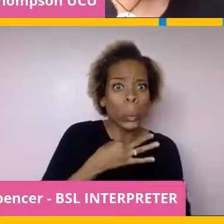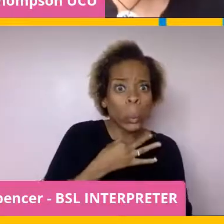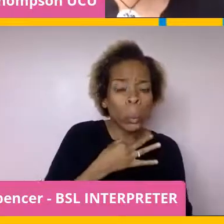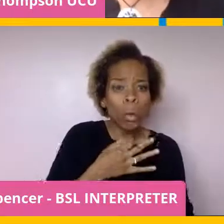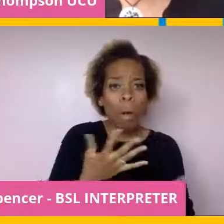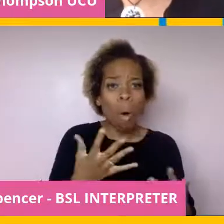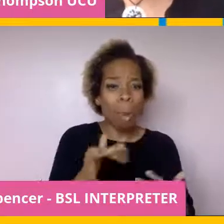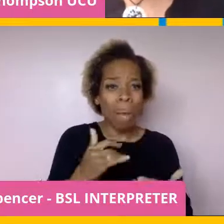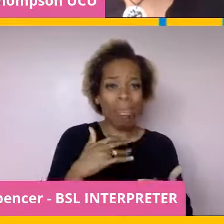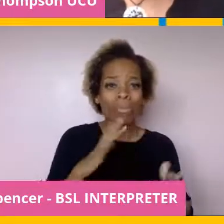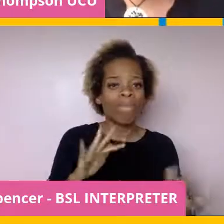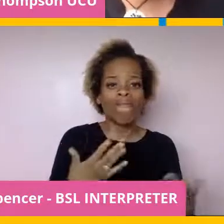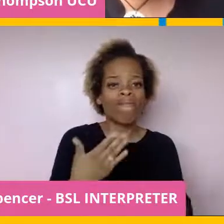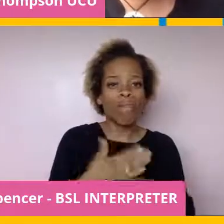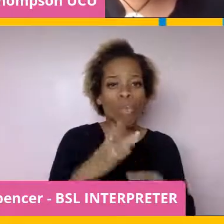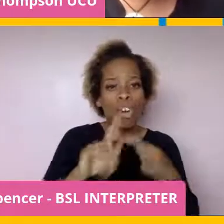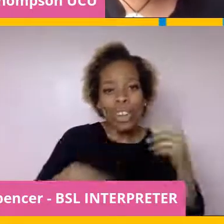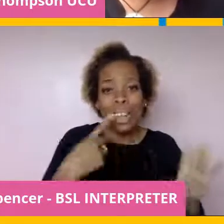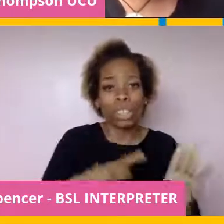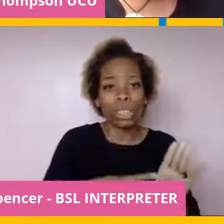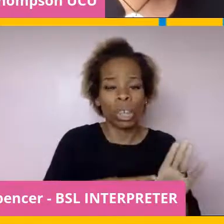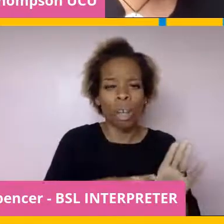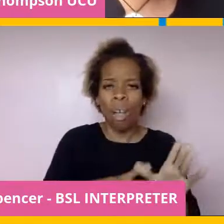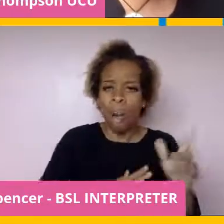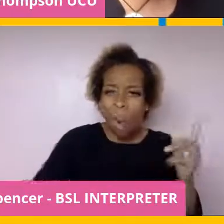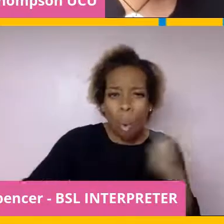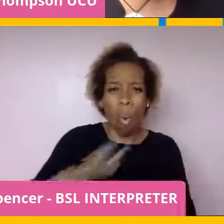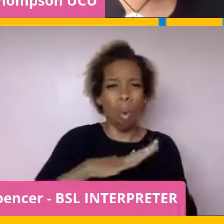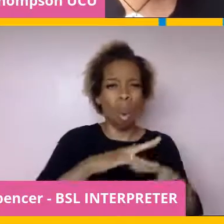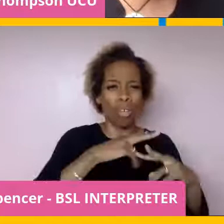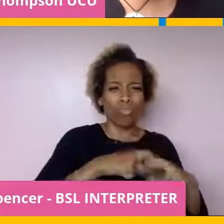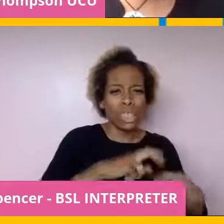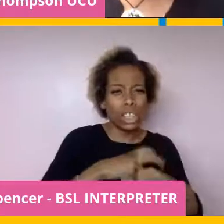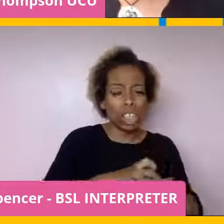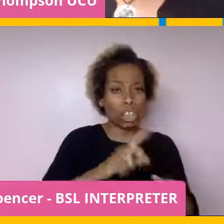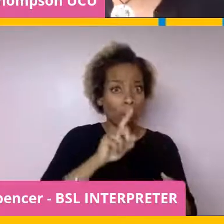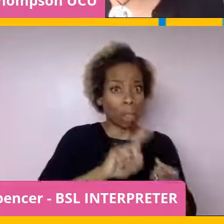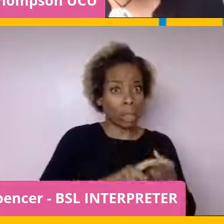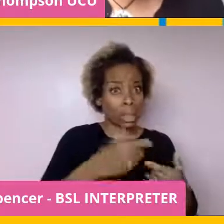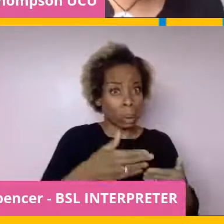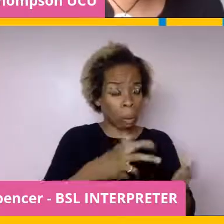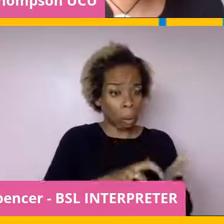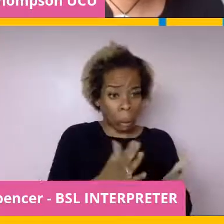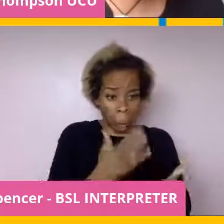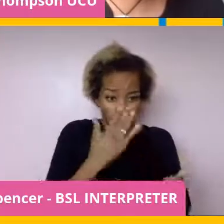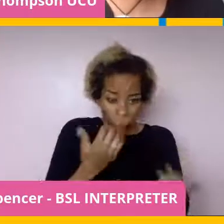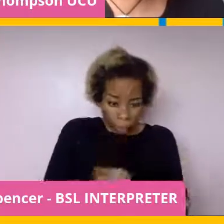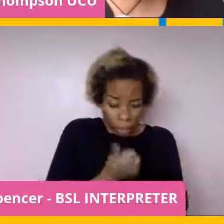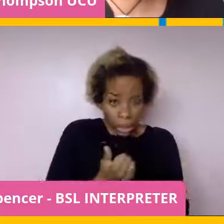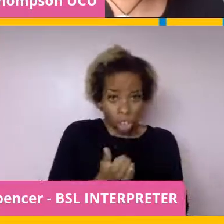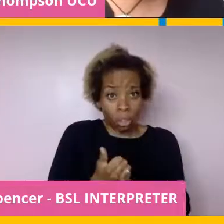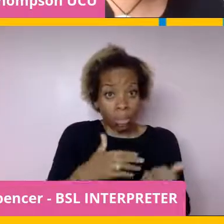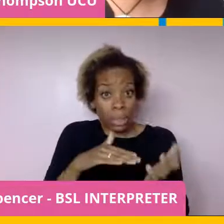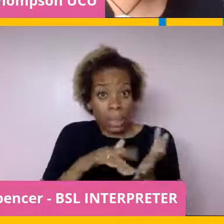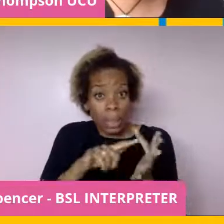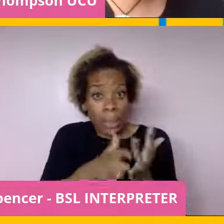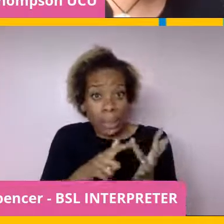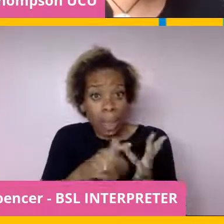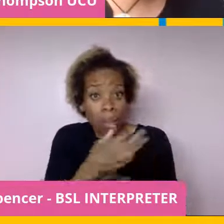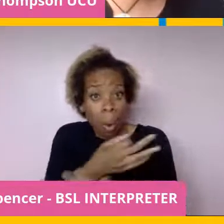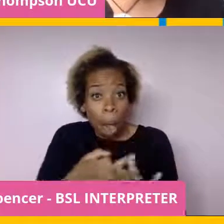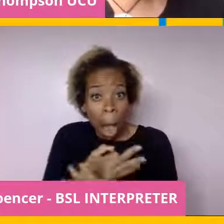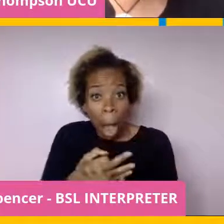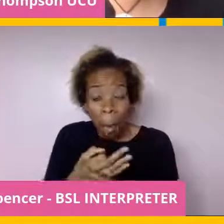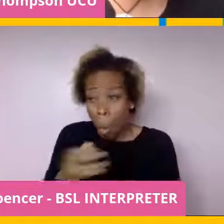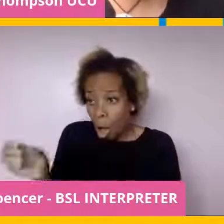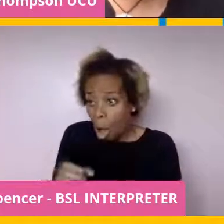any work for you next year. We're talking about every researcher whose fixed term contract is coming to an end. We're talking about every 0 hours member of staff who's being told